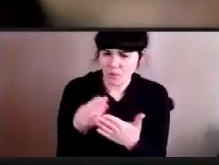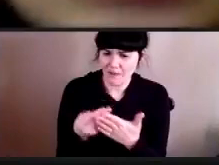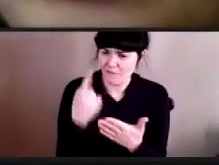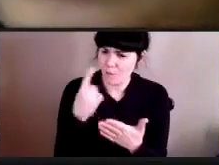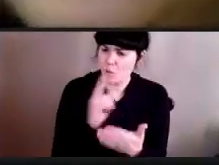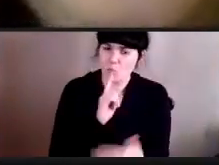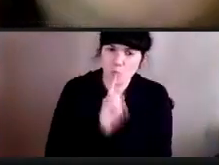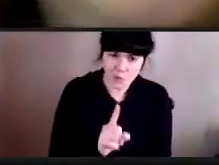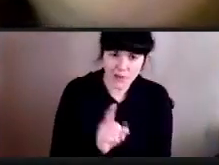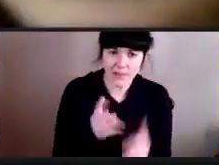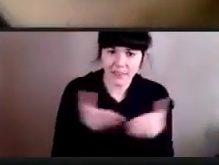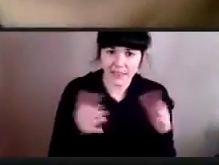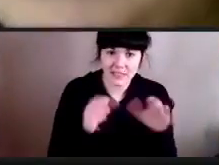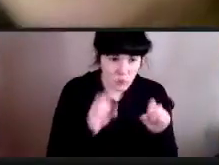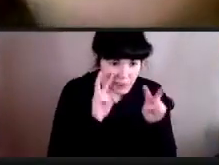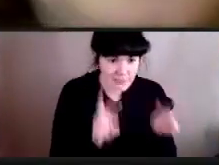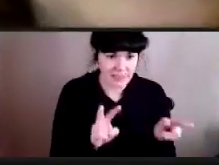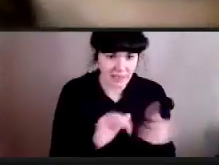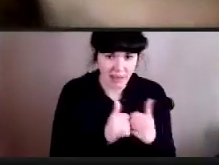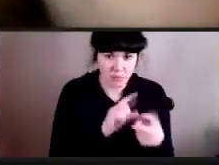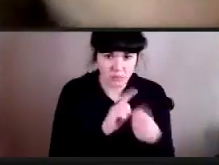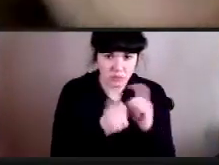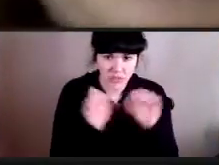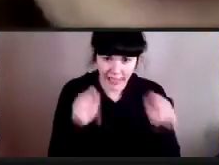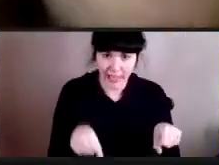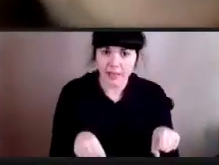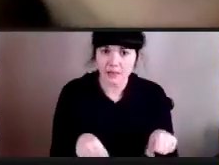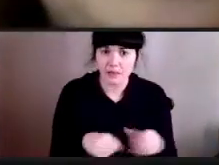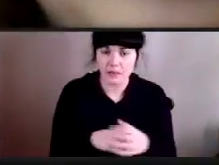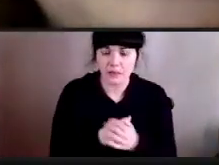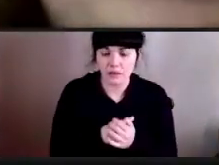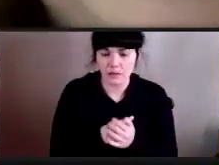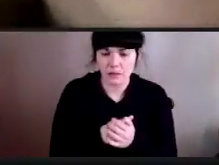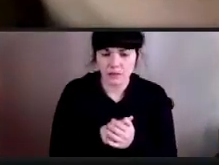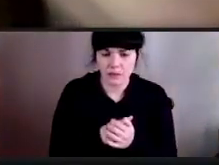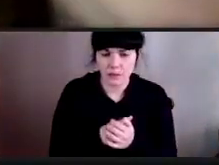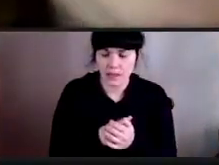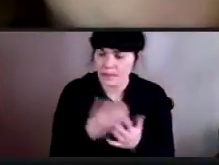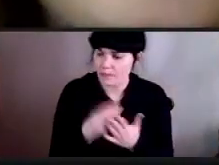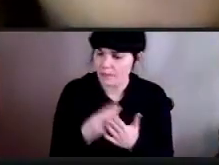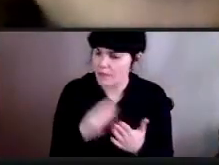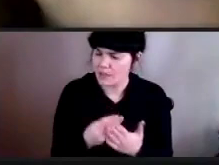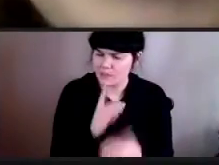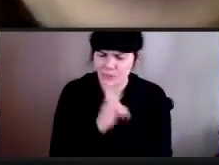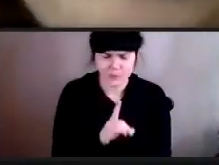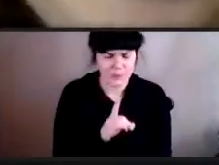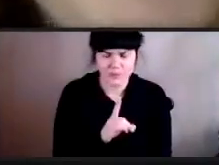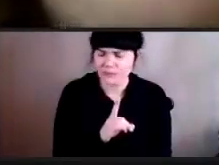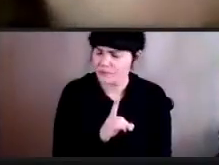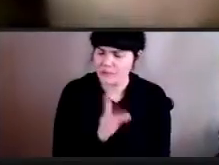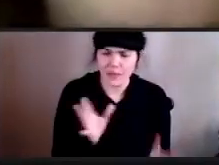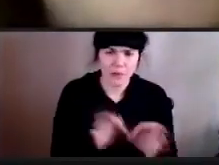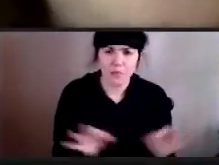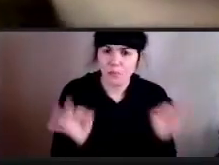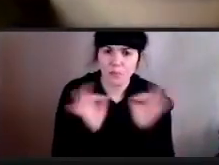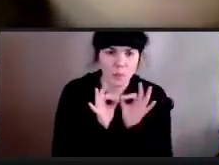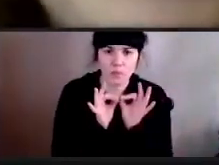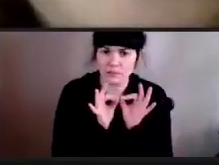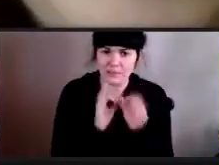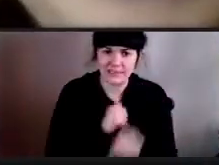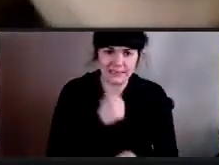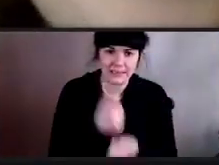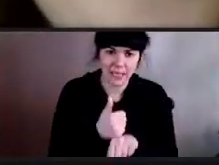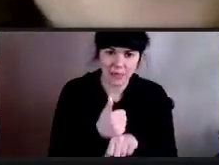and that they're integral to making sure that we have the support that we need. And I also just really appreciate both of